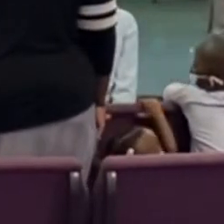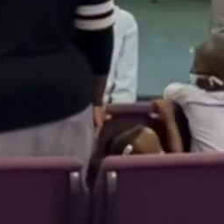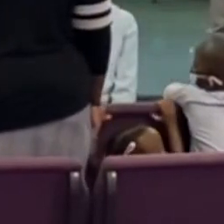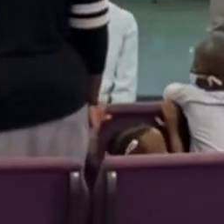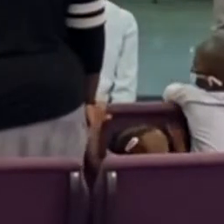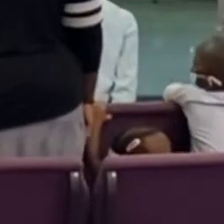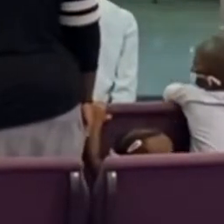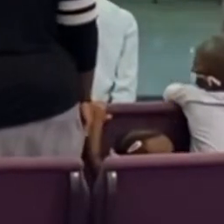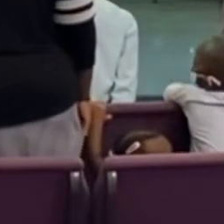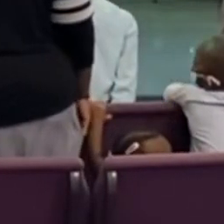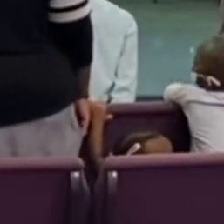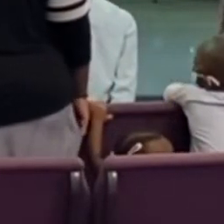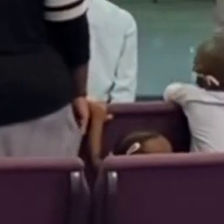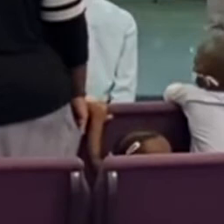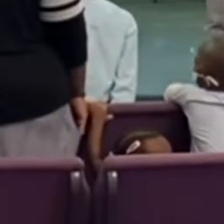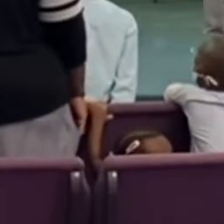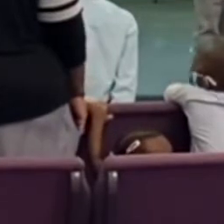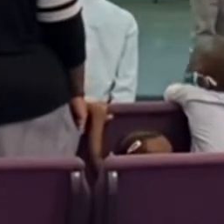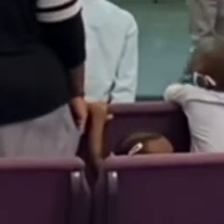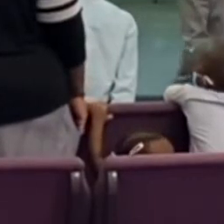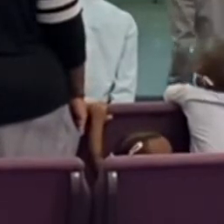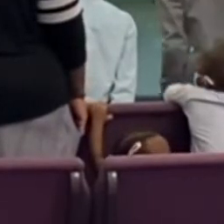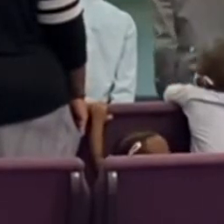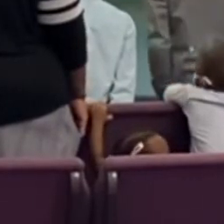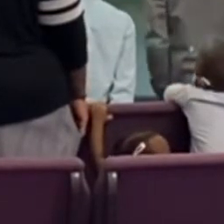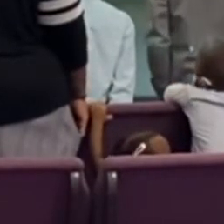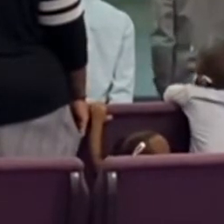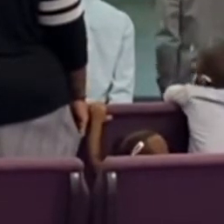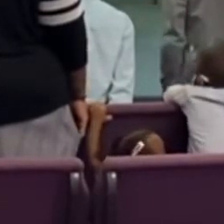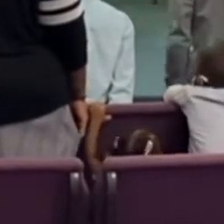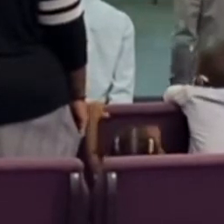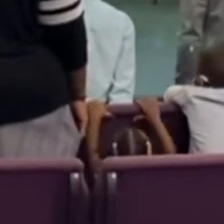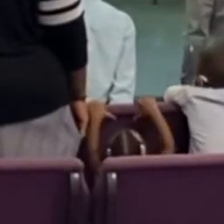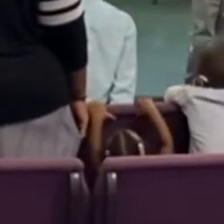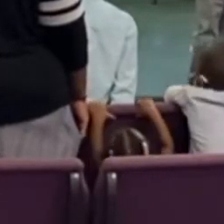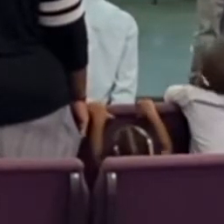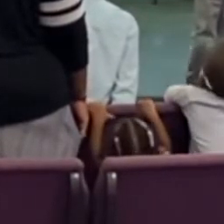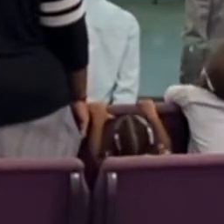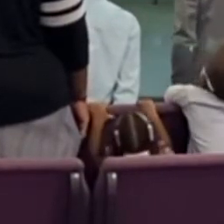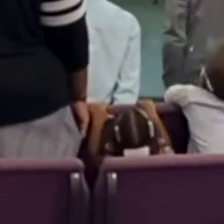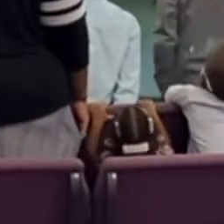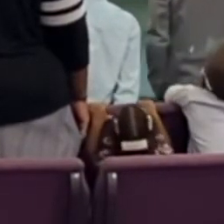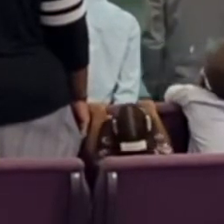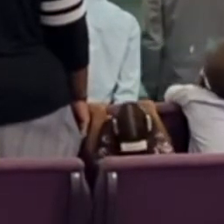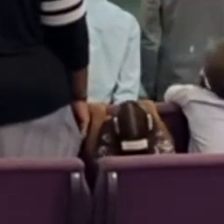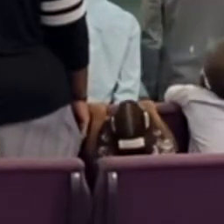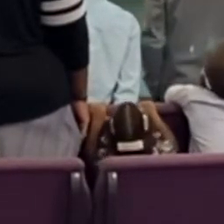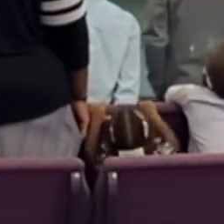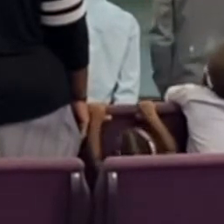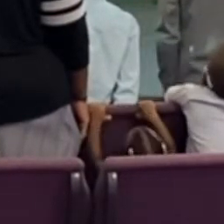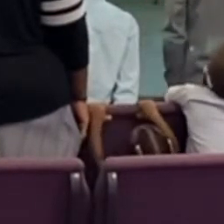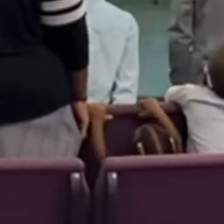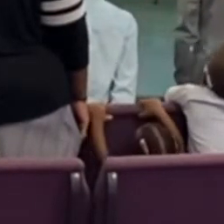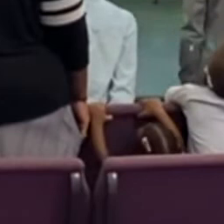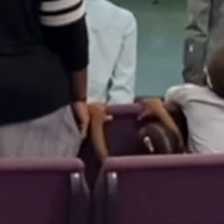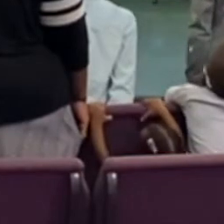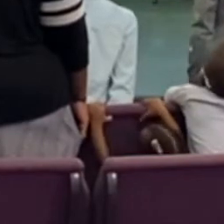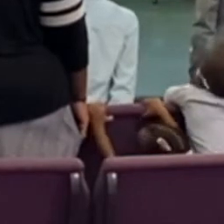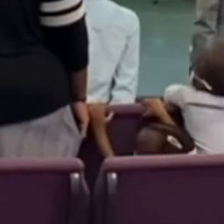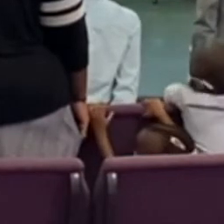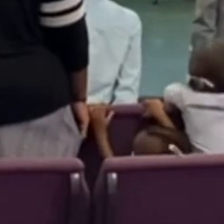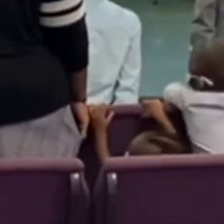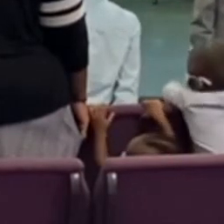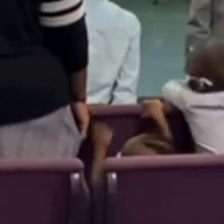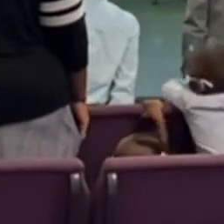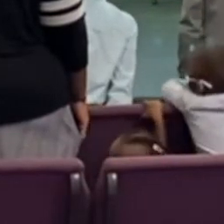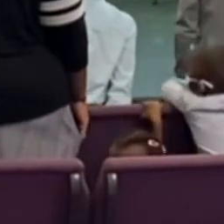I want to read to you from the Word in the book of Acts, a favorite chapter of ours,